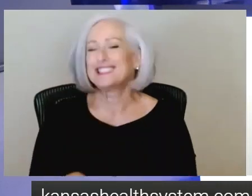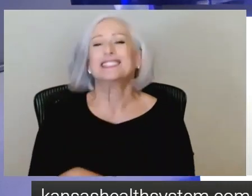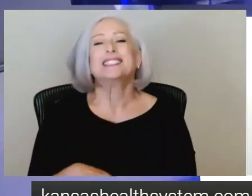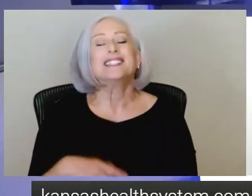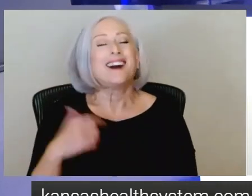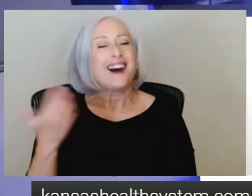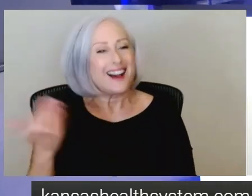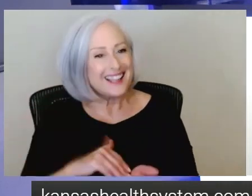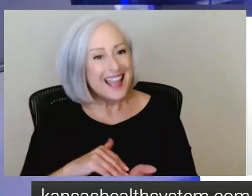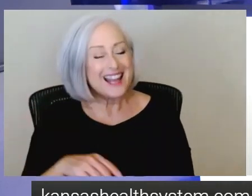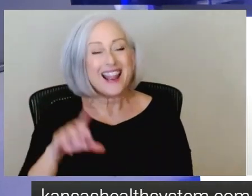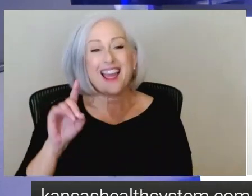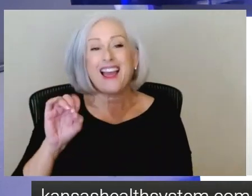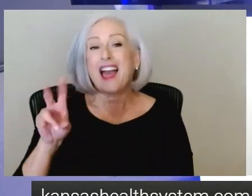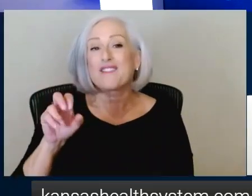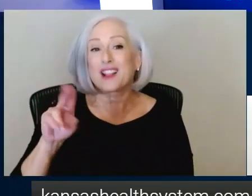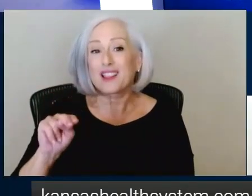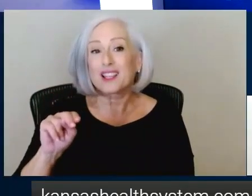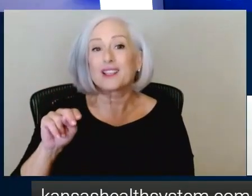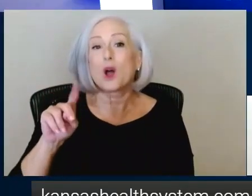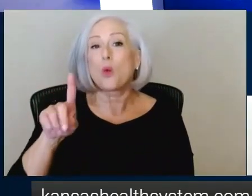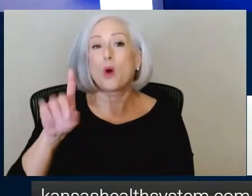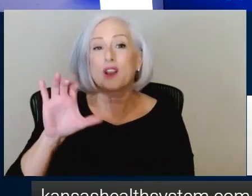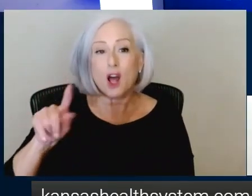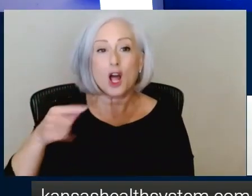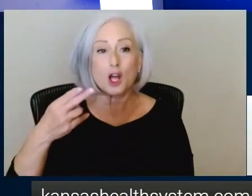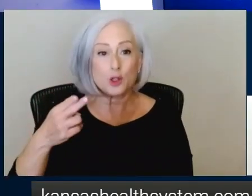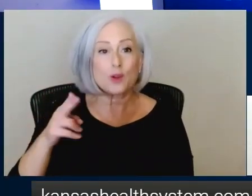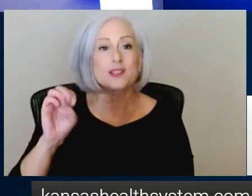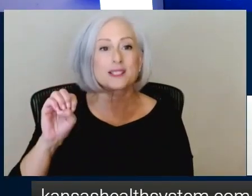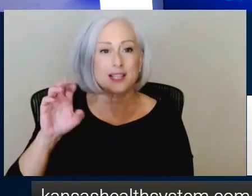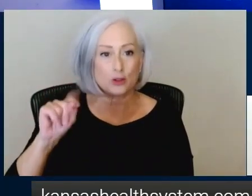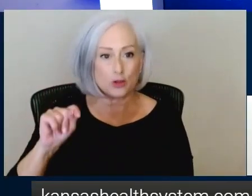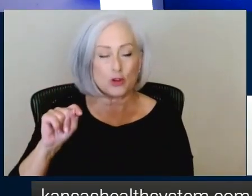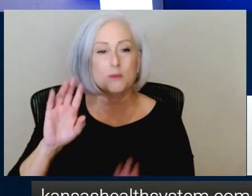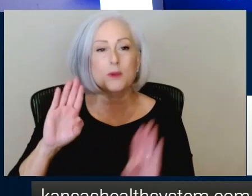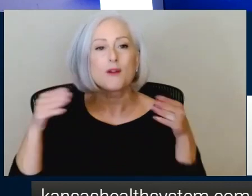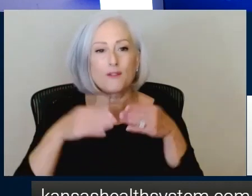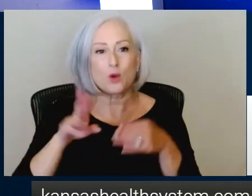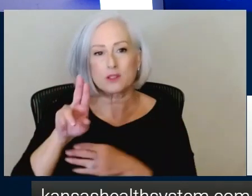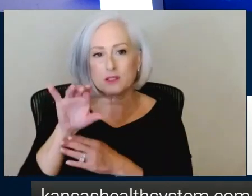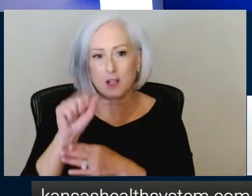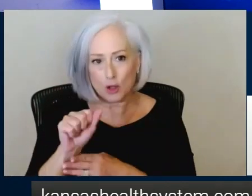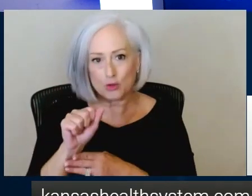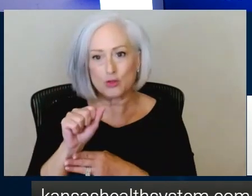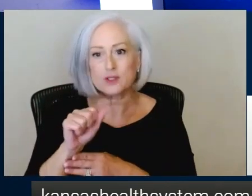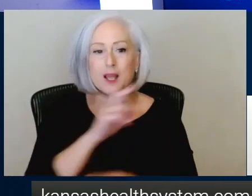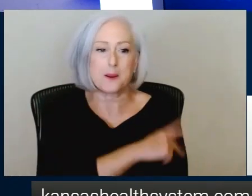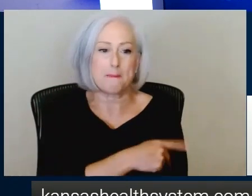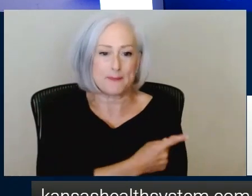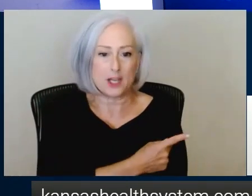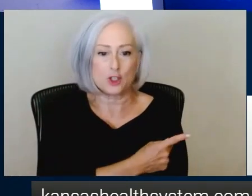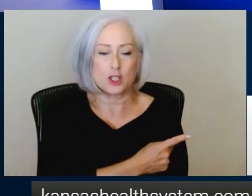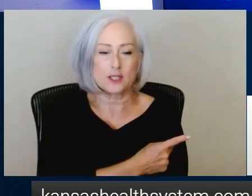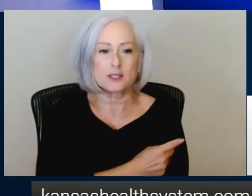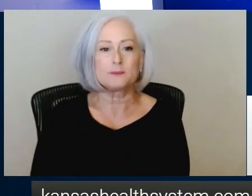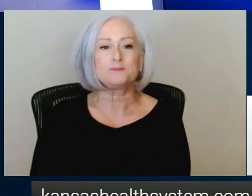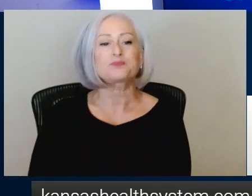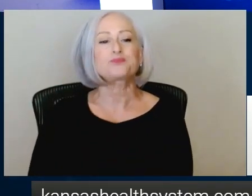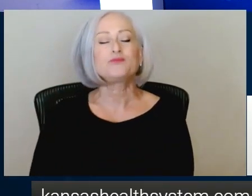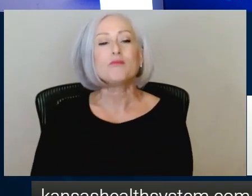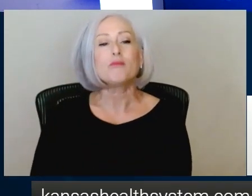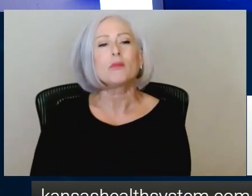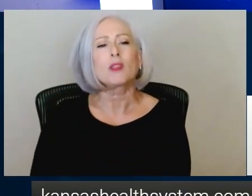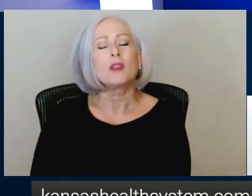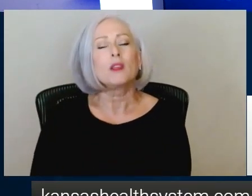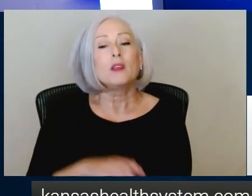100th focused ultrasound patient. You are watching her right there. And we want to talk a little bit about Evelyn. She says that